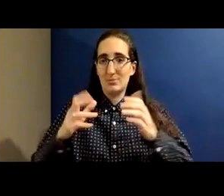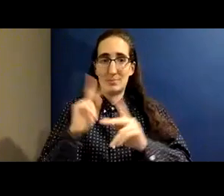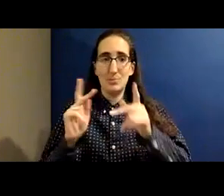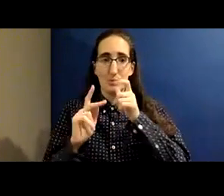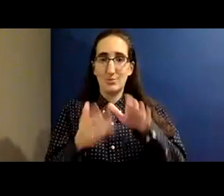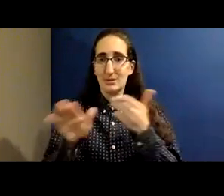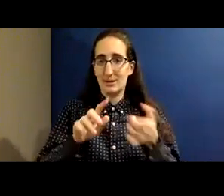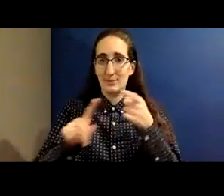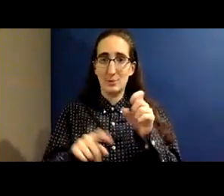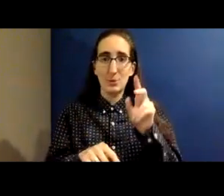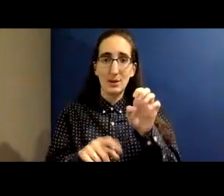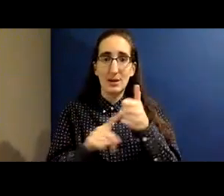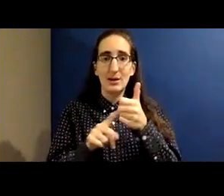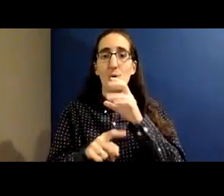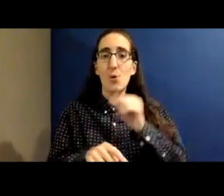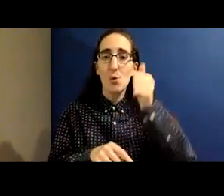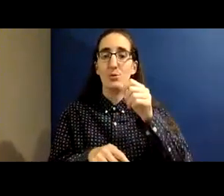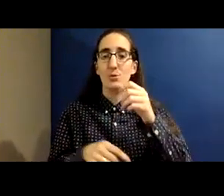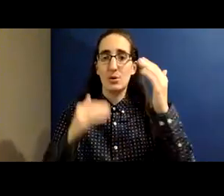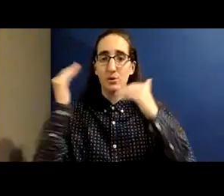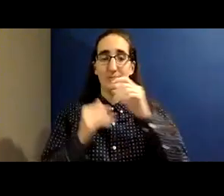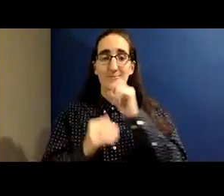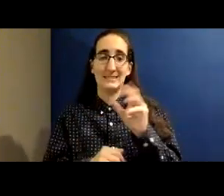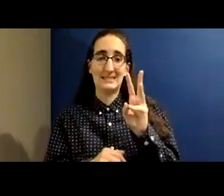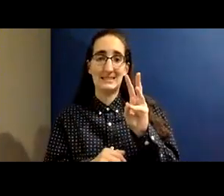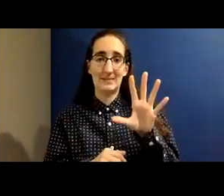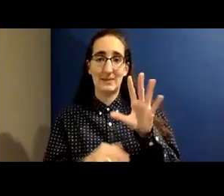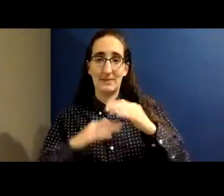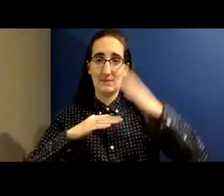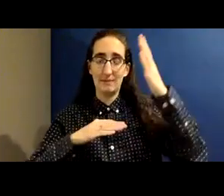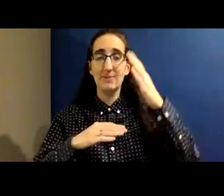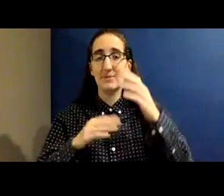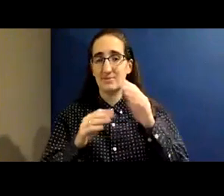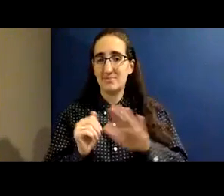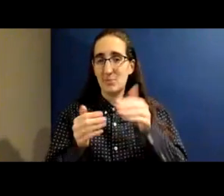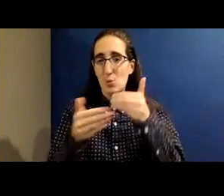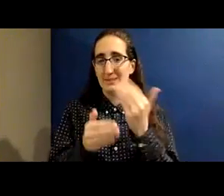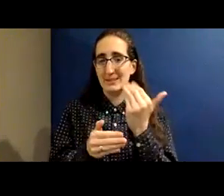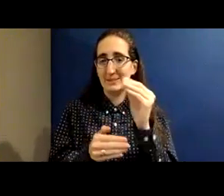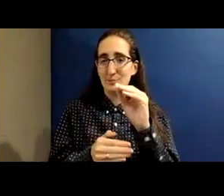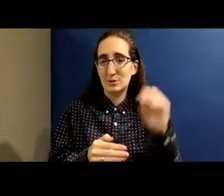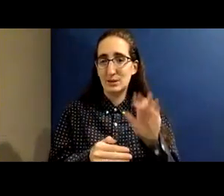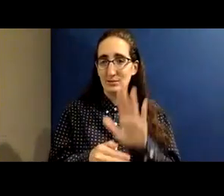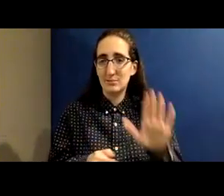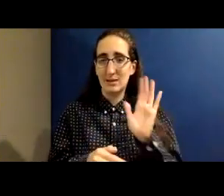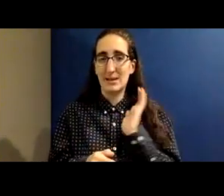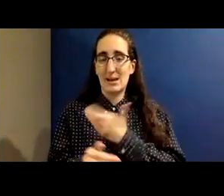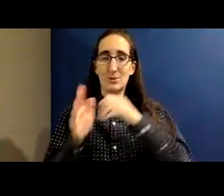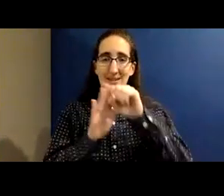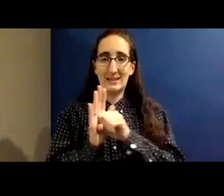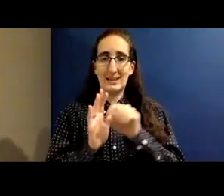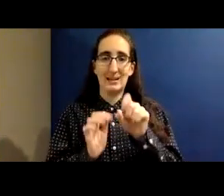by suicide is older adults, 65 and up, who make up about 15% of our state's suicide